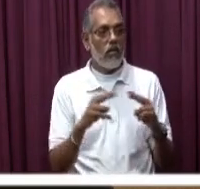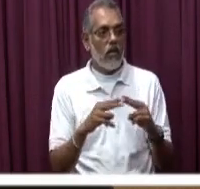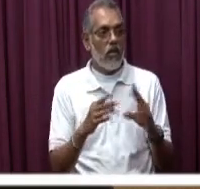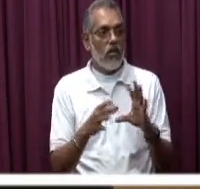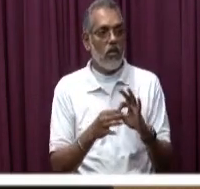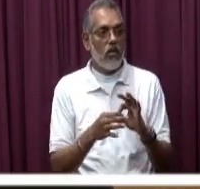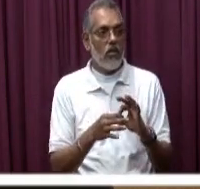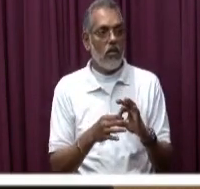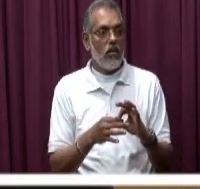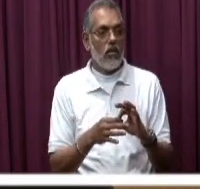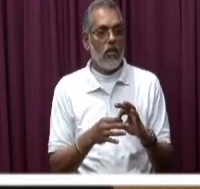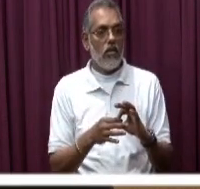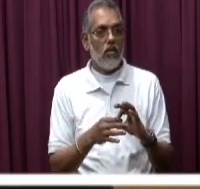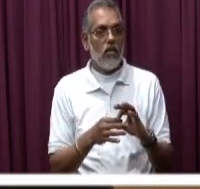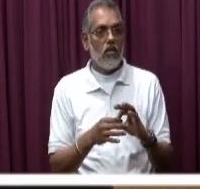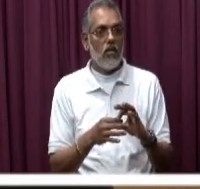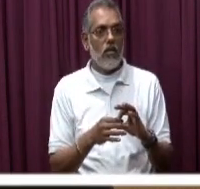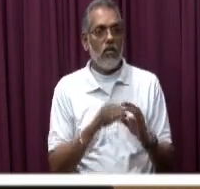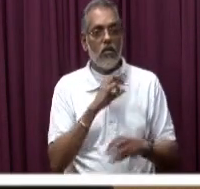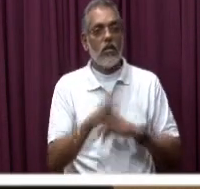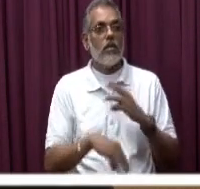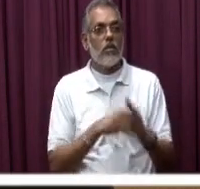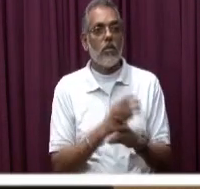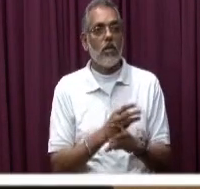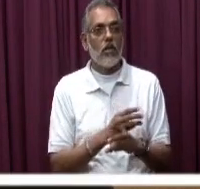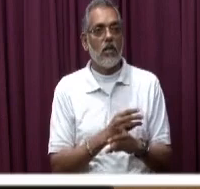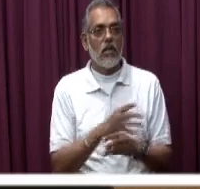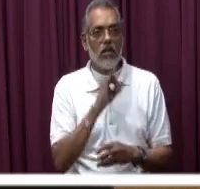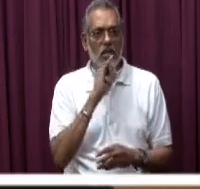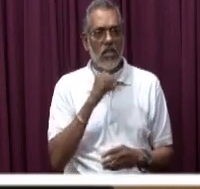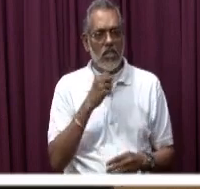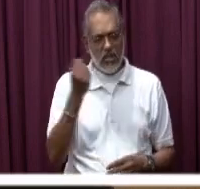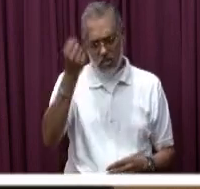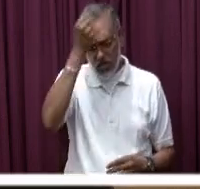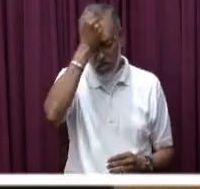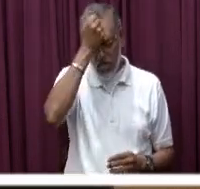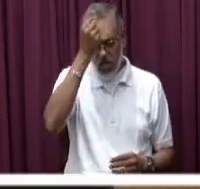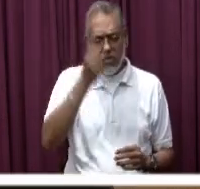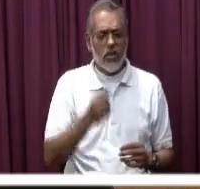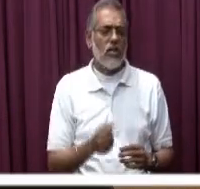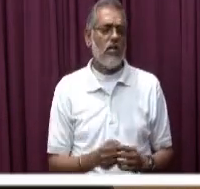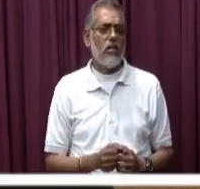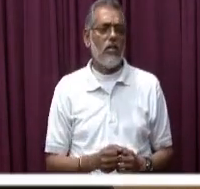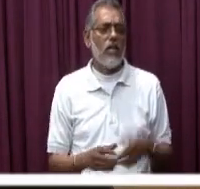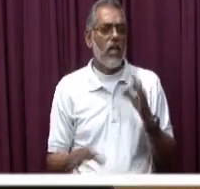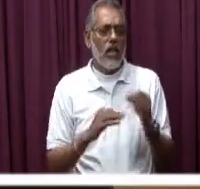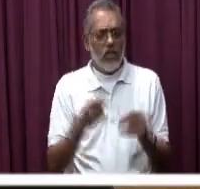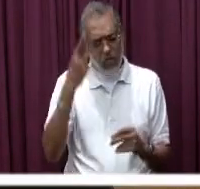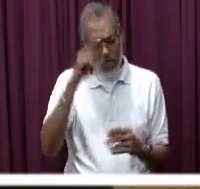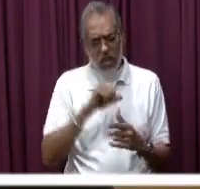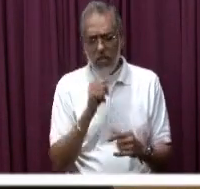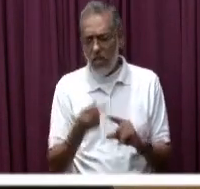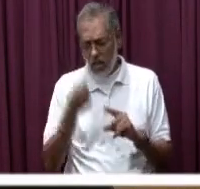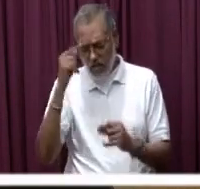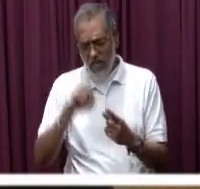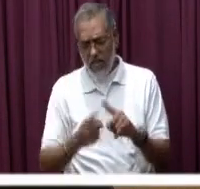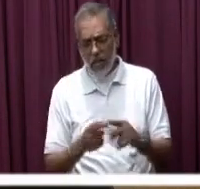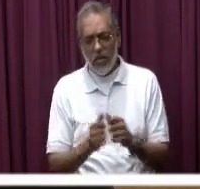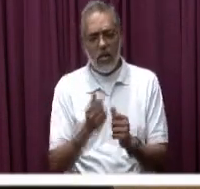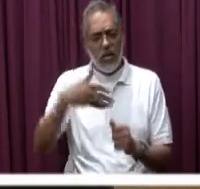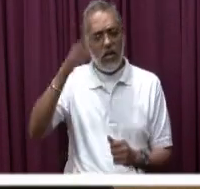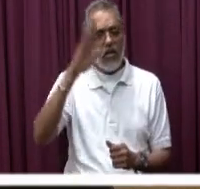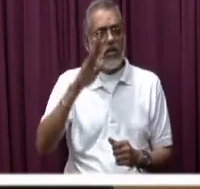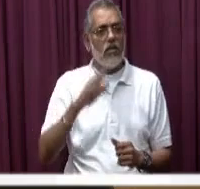this world is foolish in comparison to the value of being a friend of God. There are two